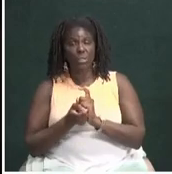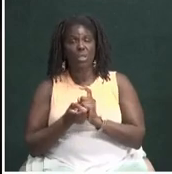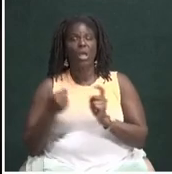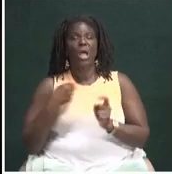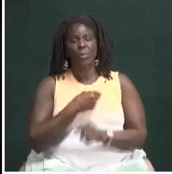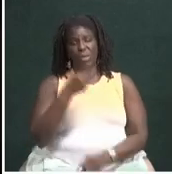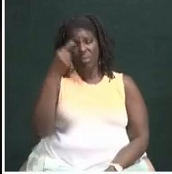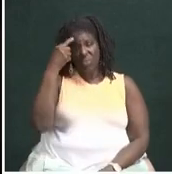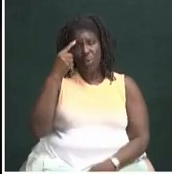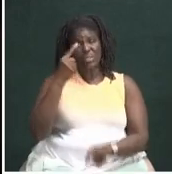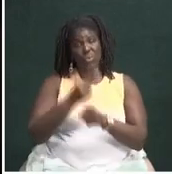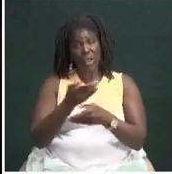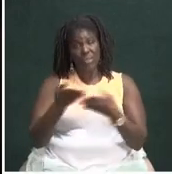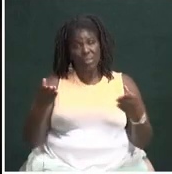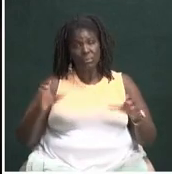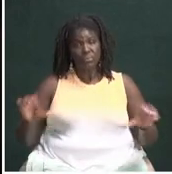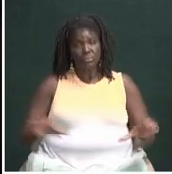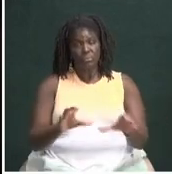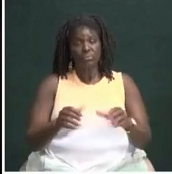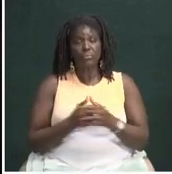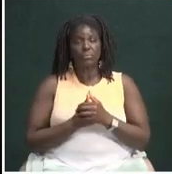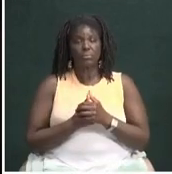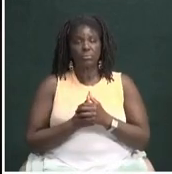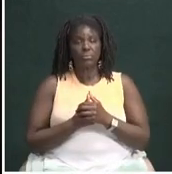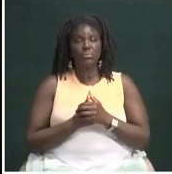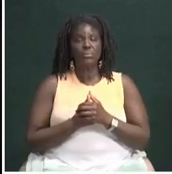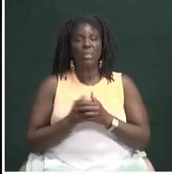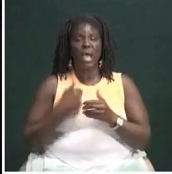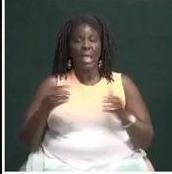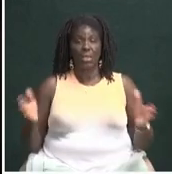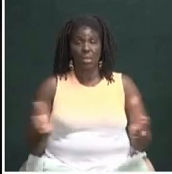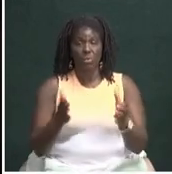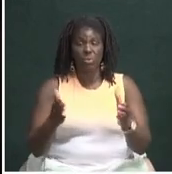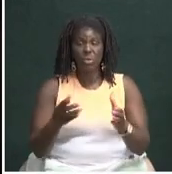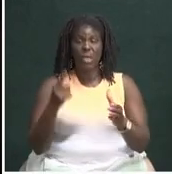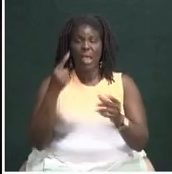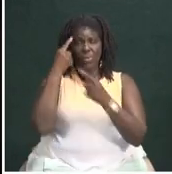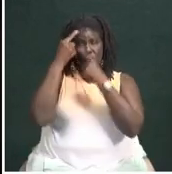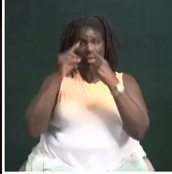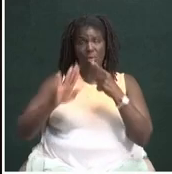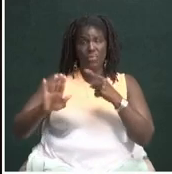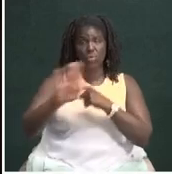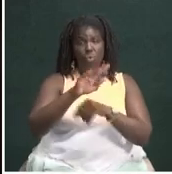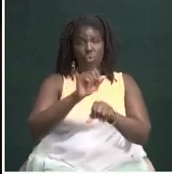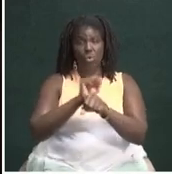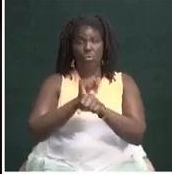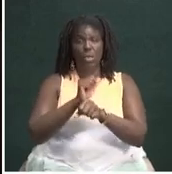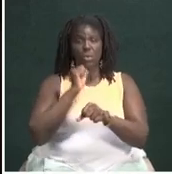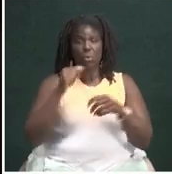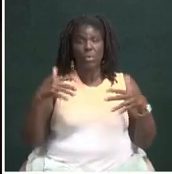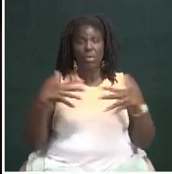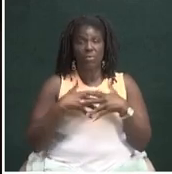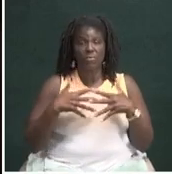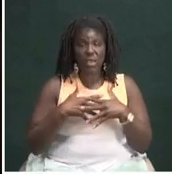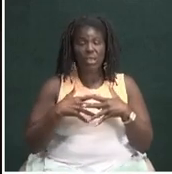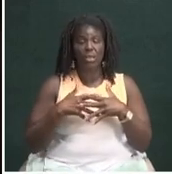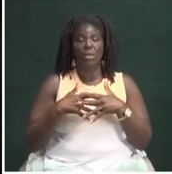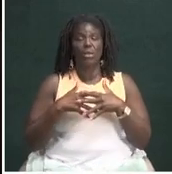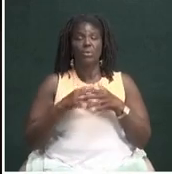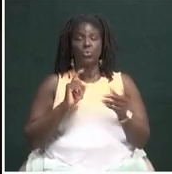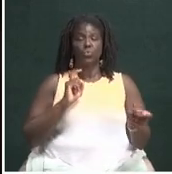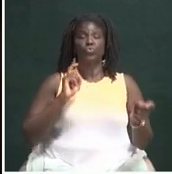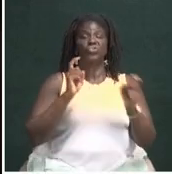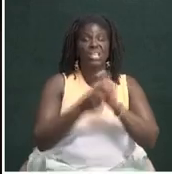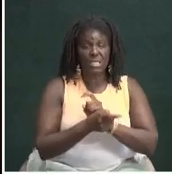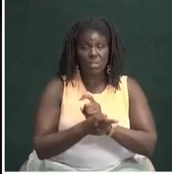thought it's the right thing to do. And I urge you, as you think of your careers, don't be afraid to make pivots down